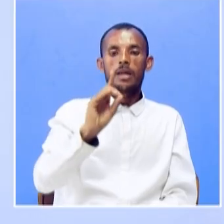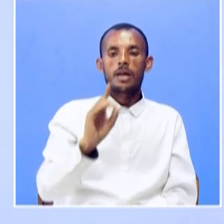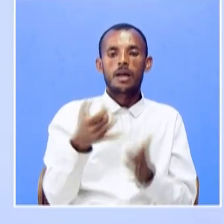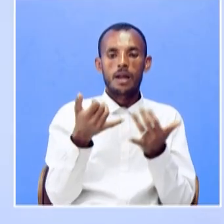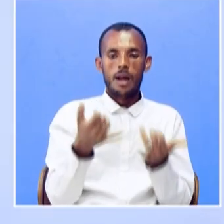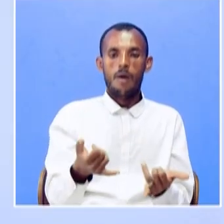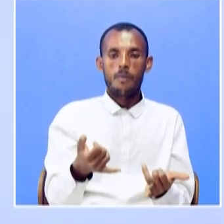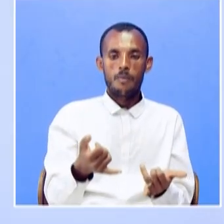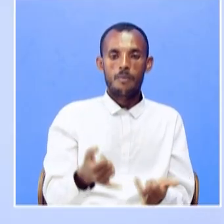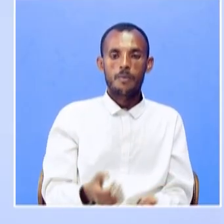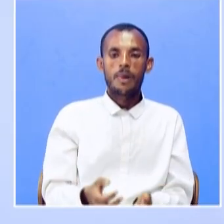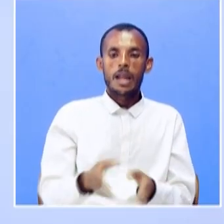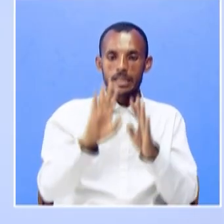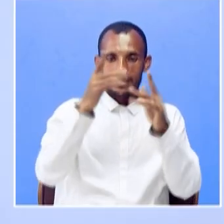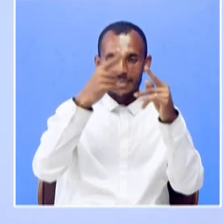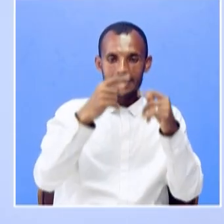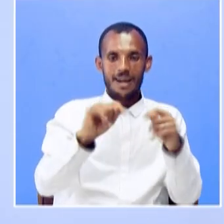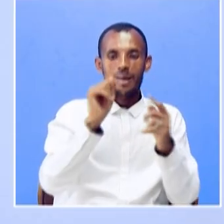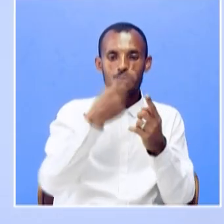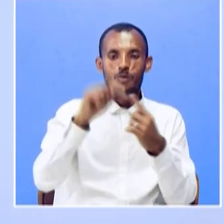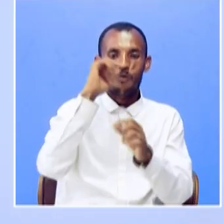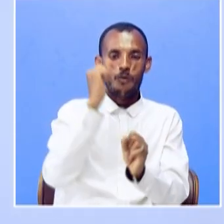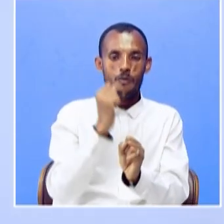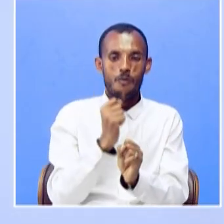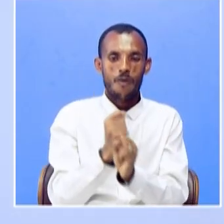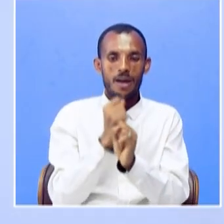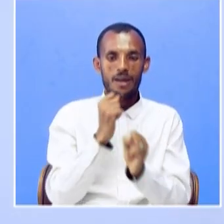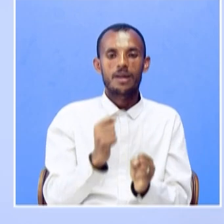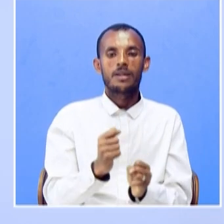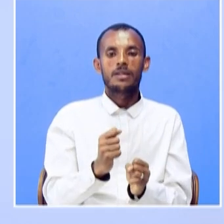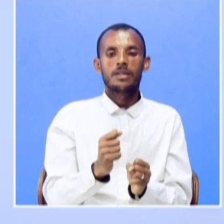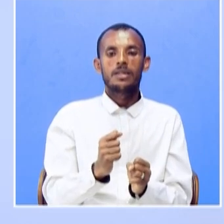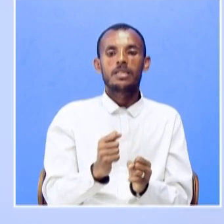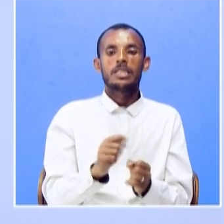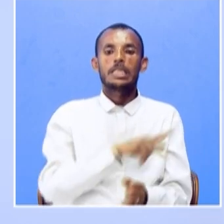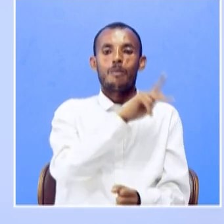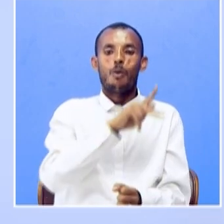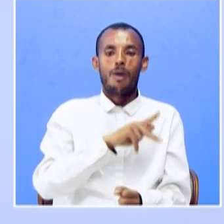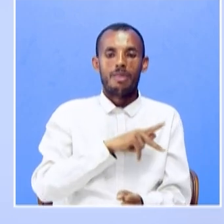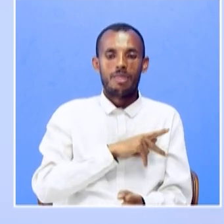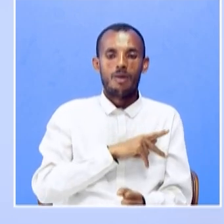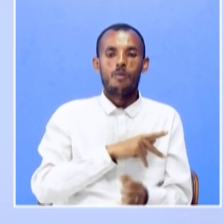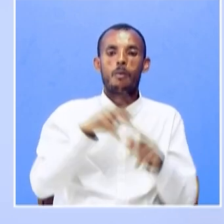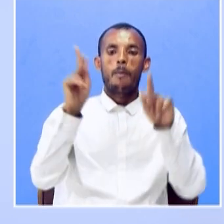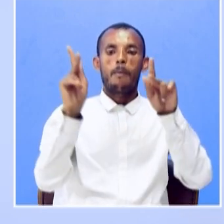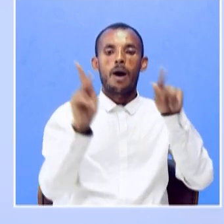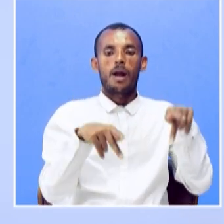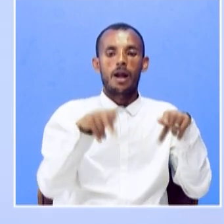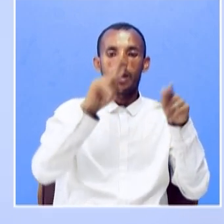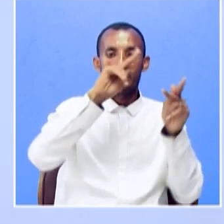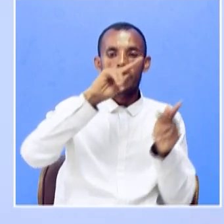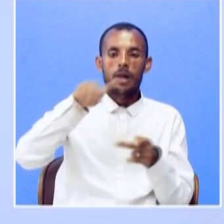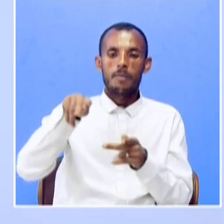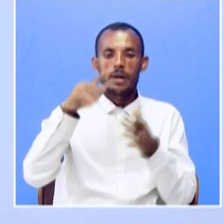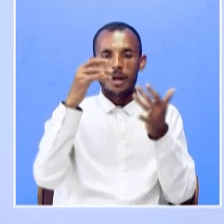Now, let's try to find out the property of this parallelogram.